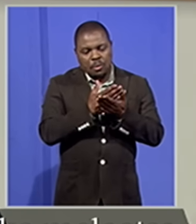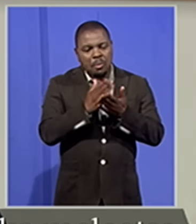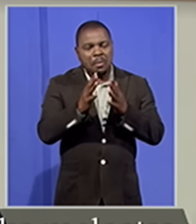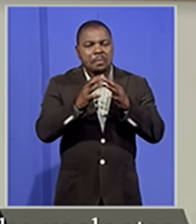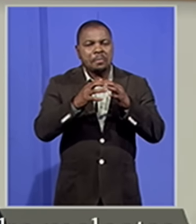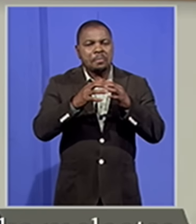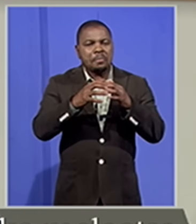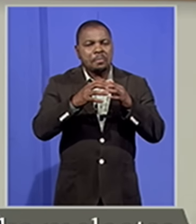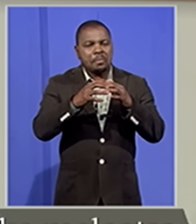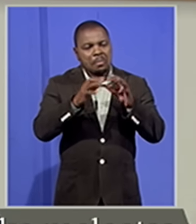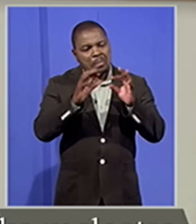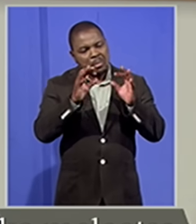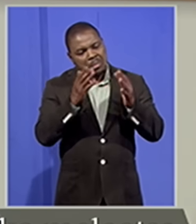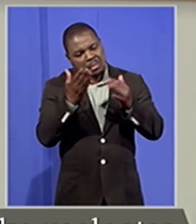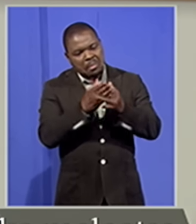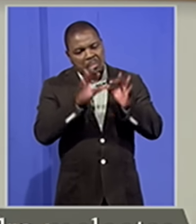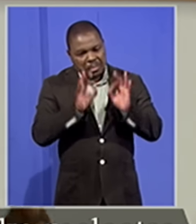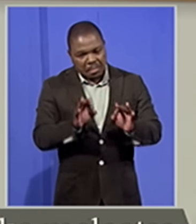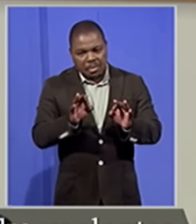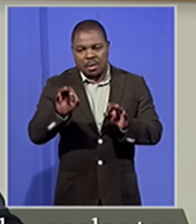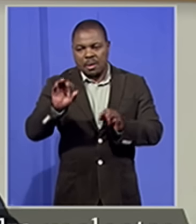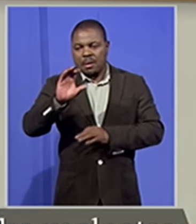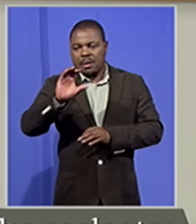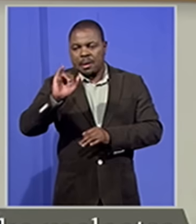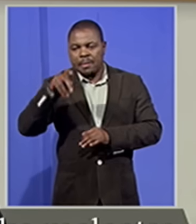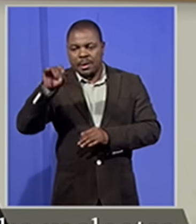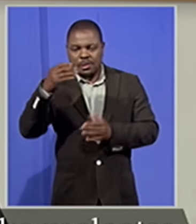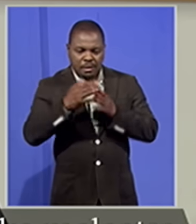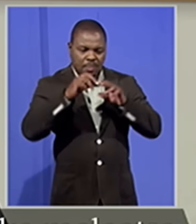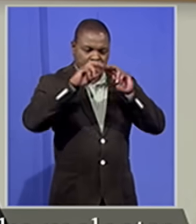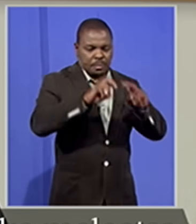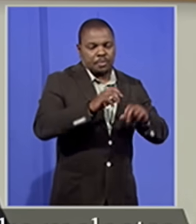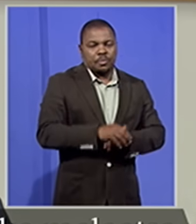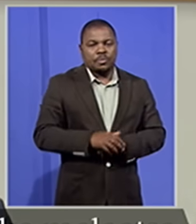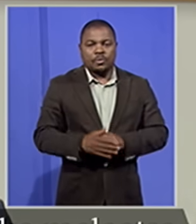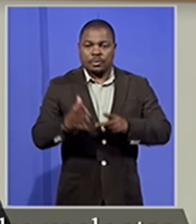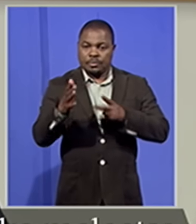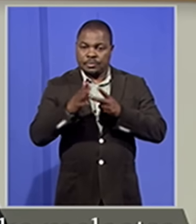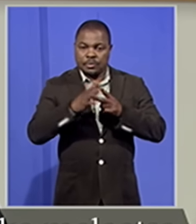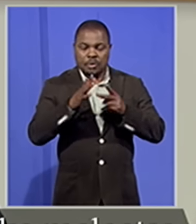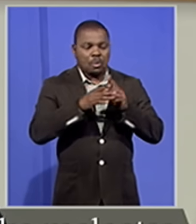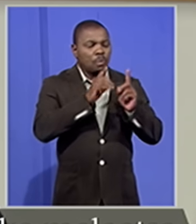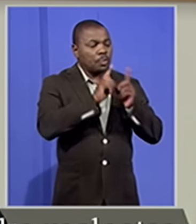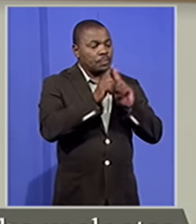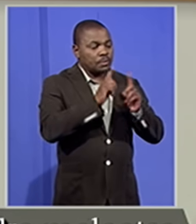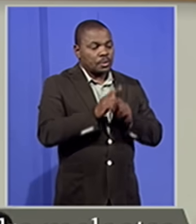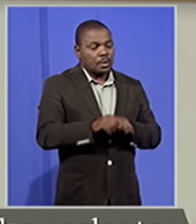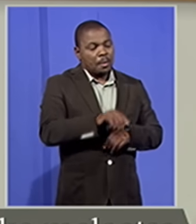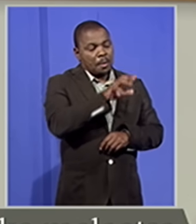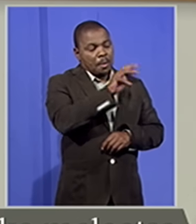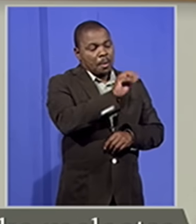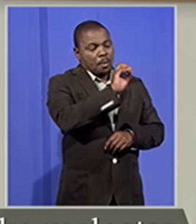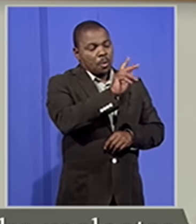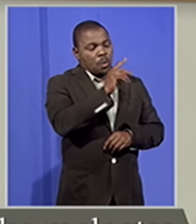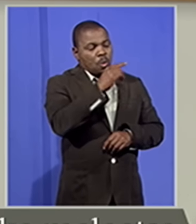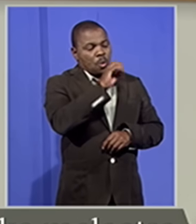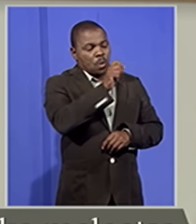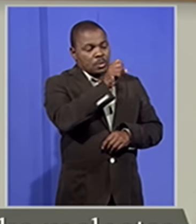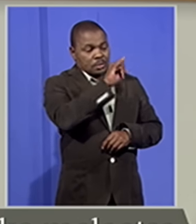be dealt with by IPID. And also in the conversation, Mr. Brown Mogotsi seems to suggest